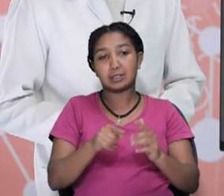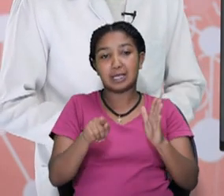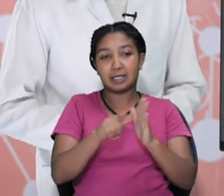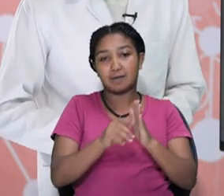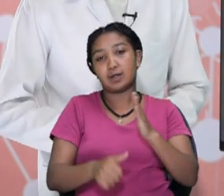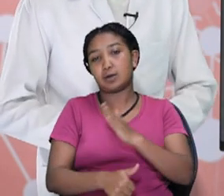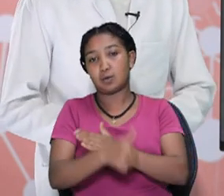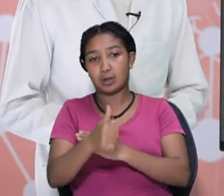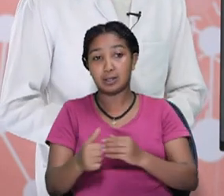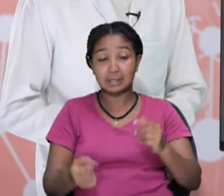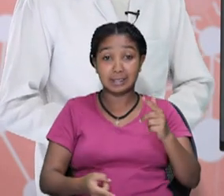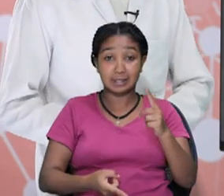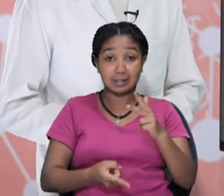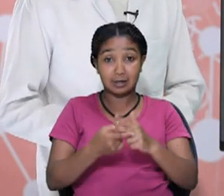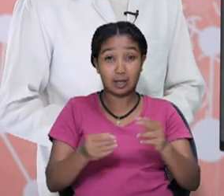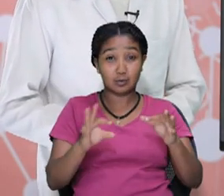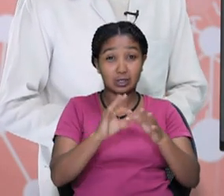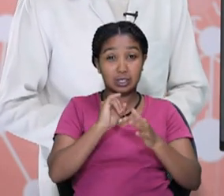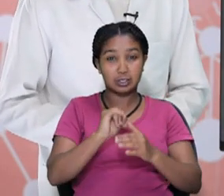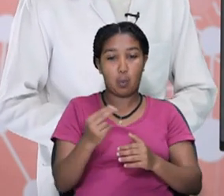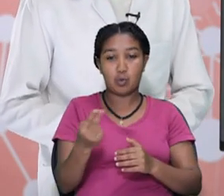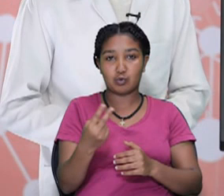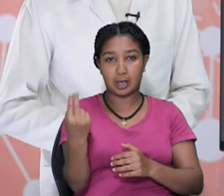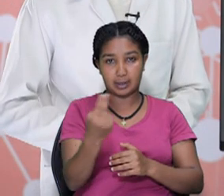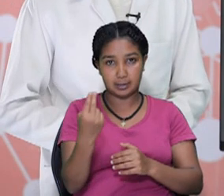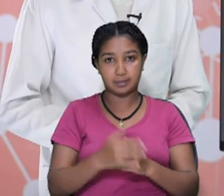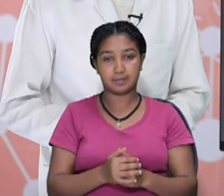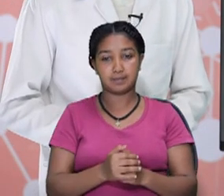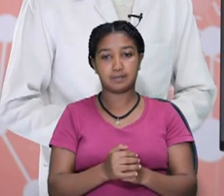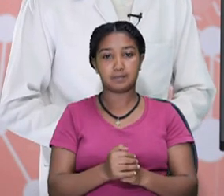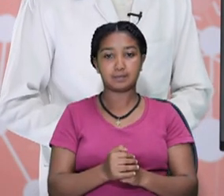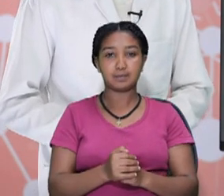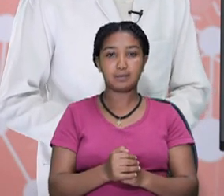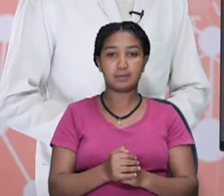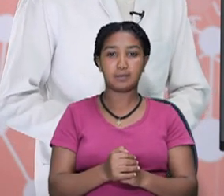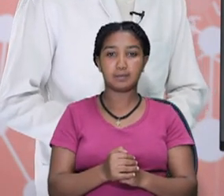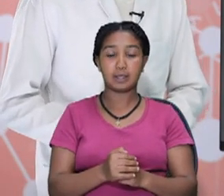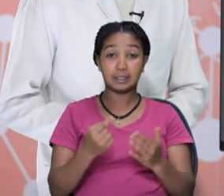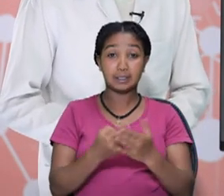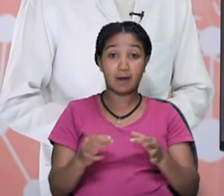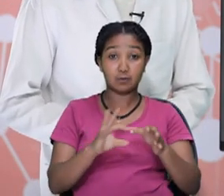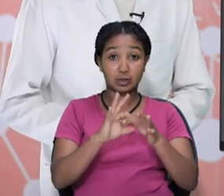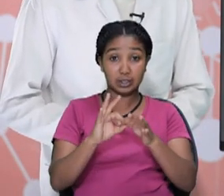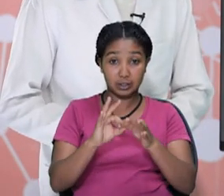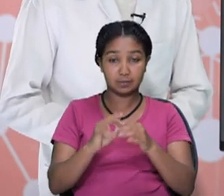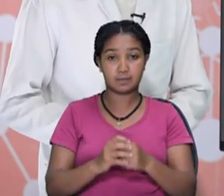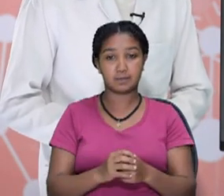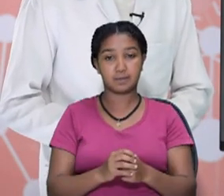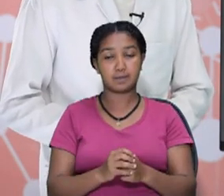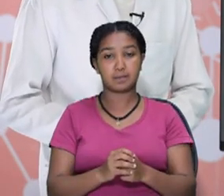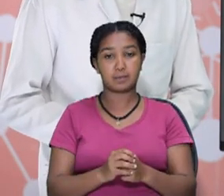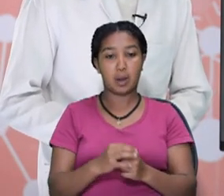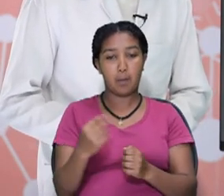The third association is mutualism. Mutualism. In this